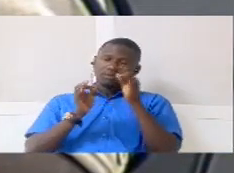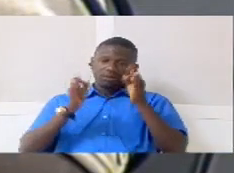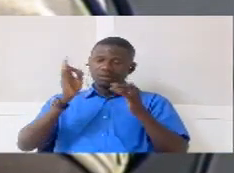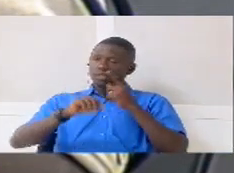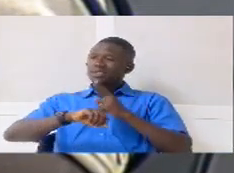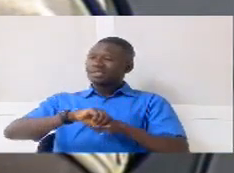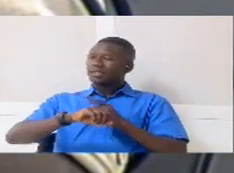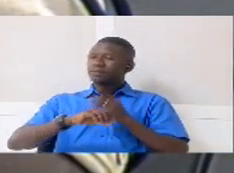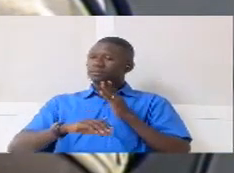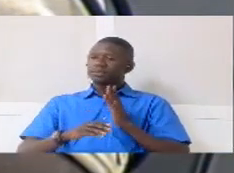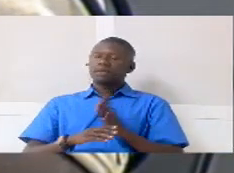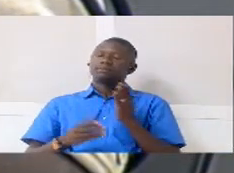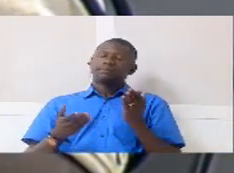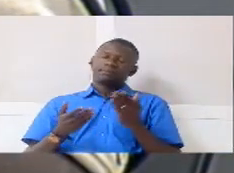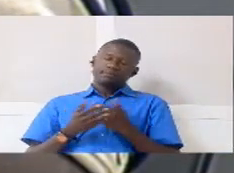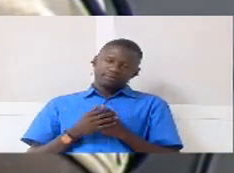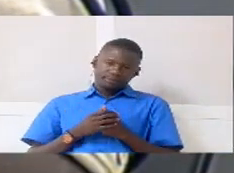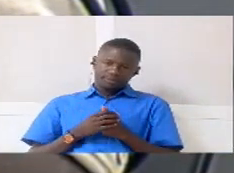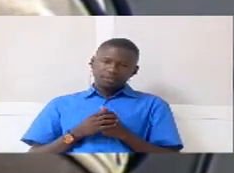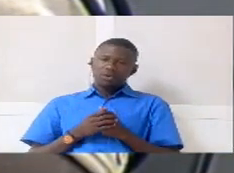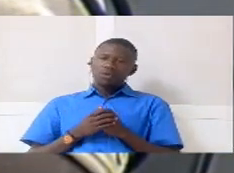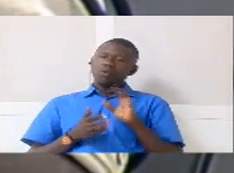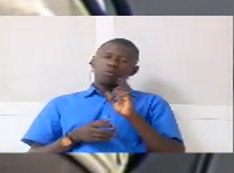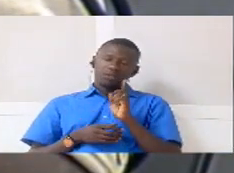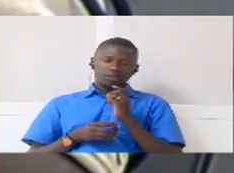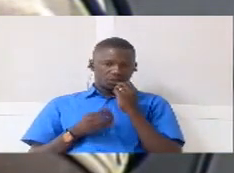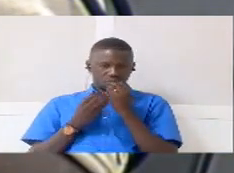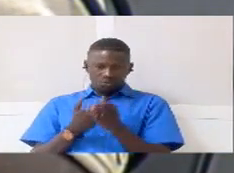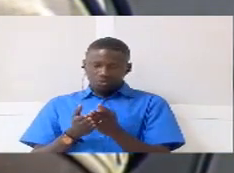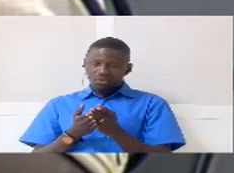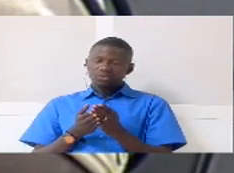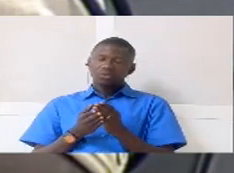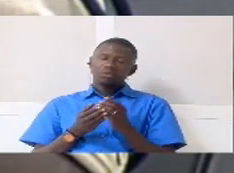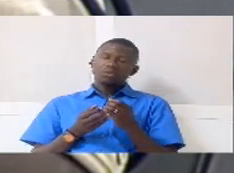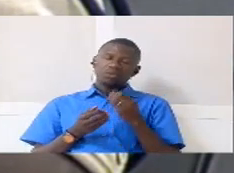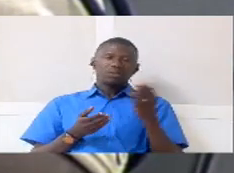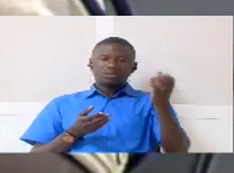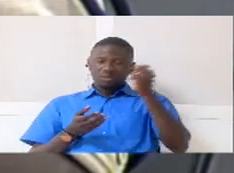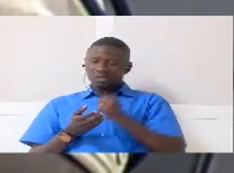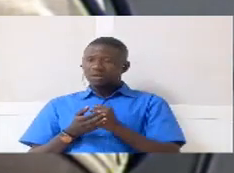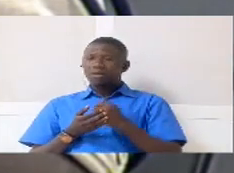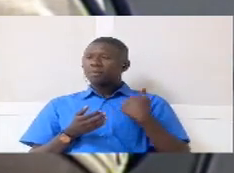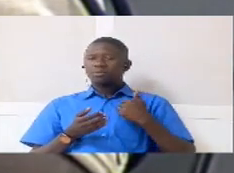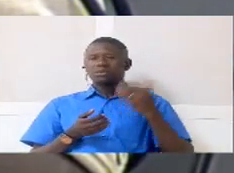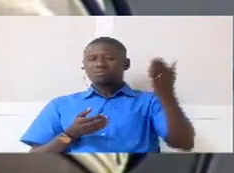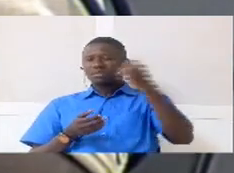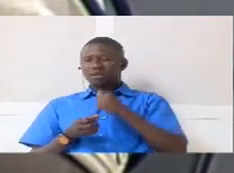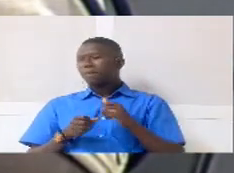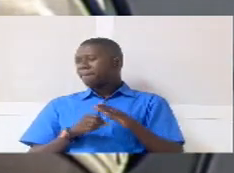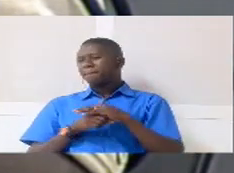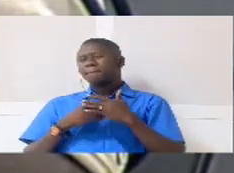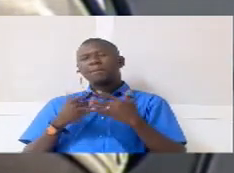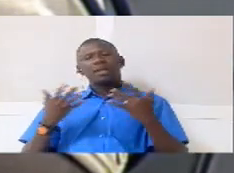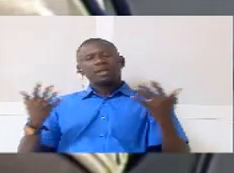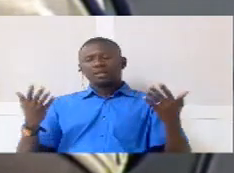What we can do is to inform the people that bring those people in that they are getting too many, and something needs to be done about